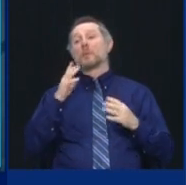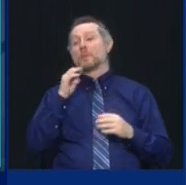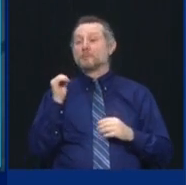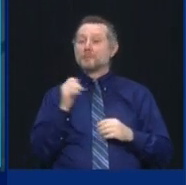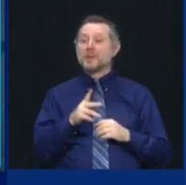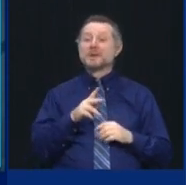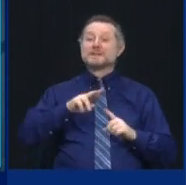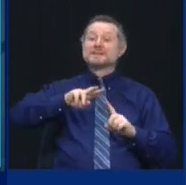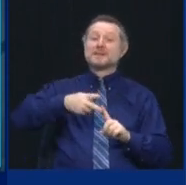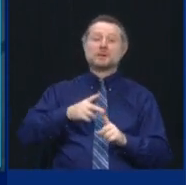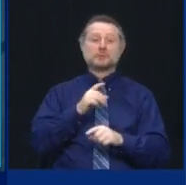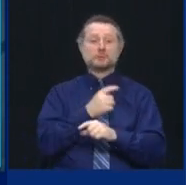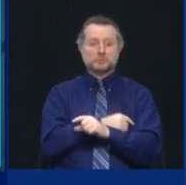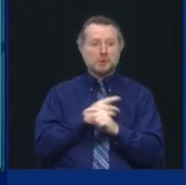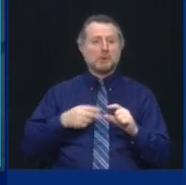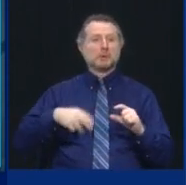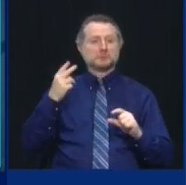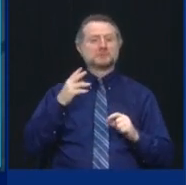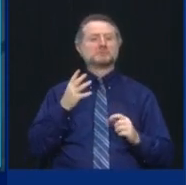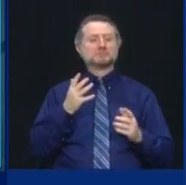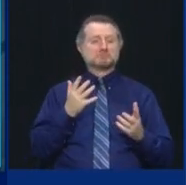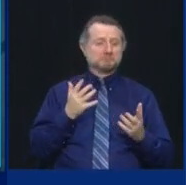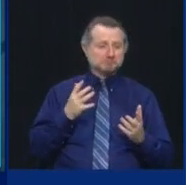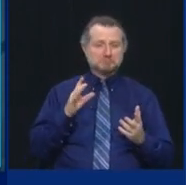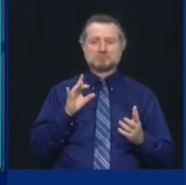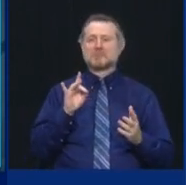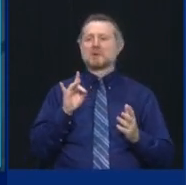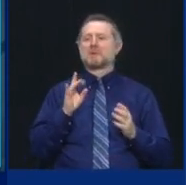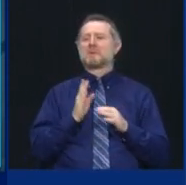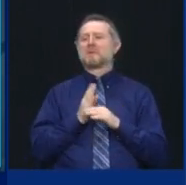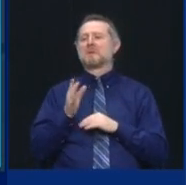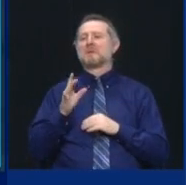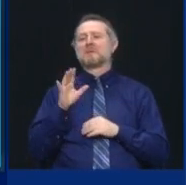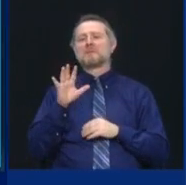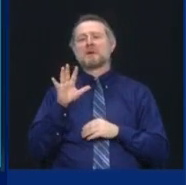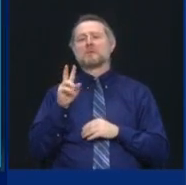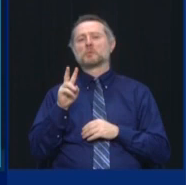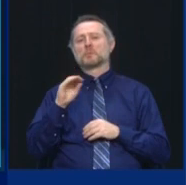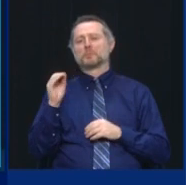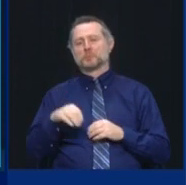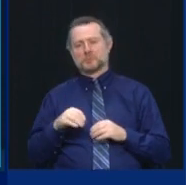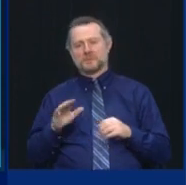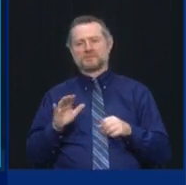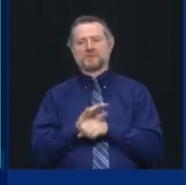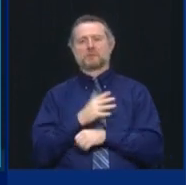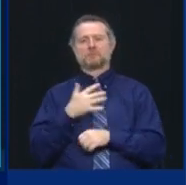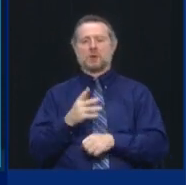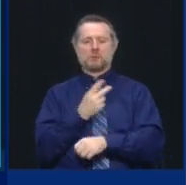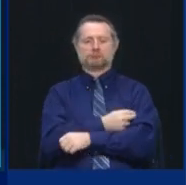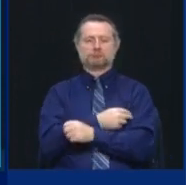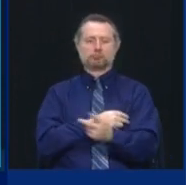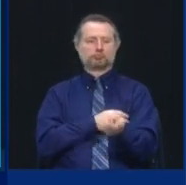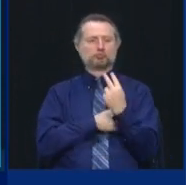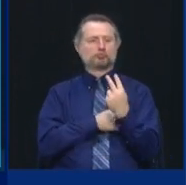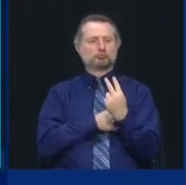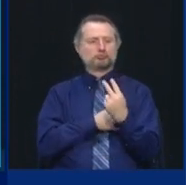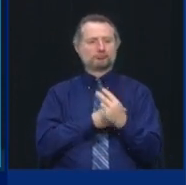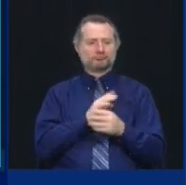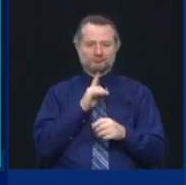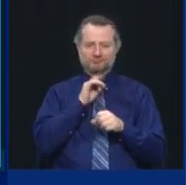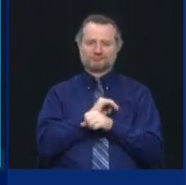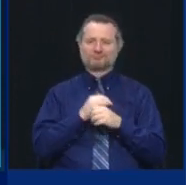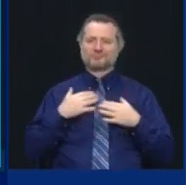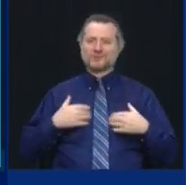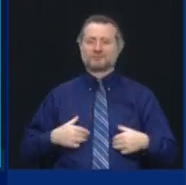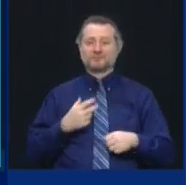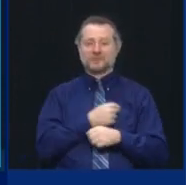very high. Over half the population, 52%, fully vaccinated now. But we still